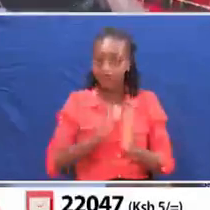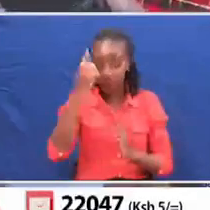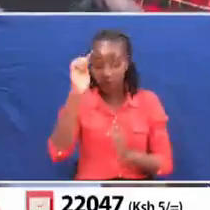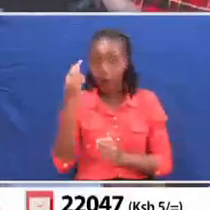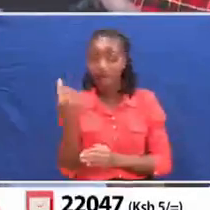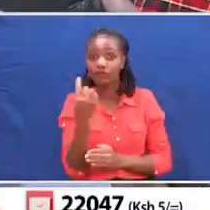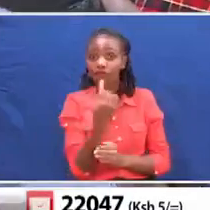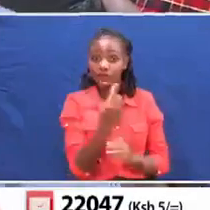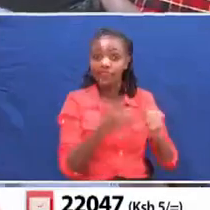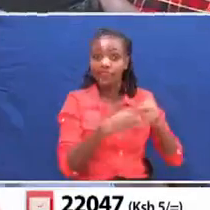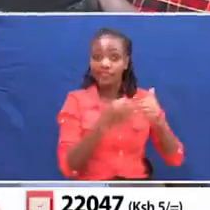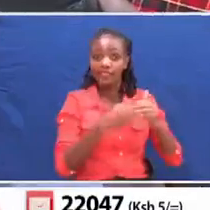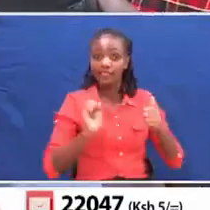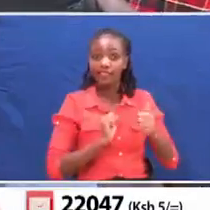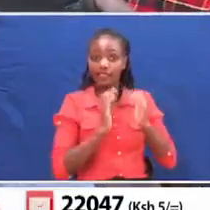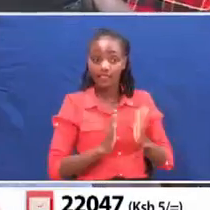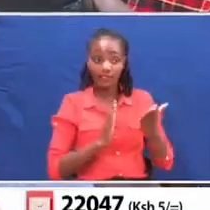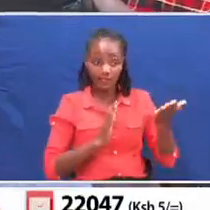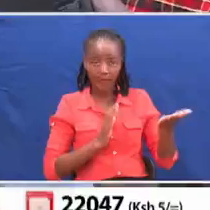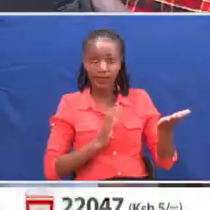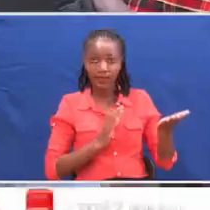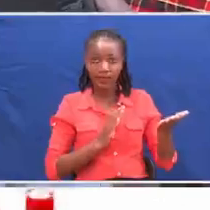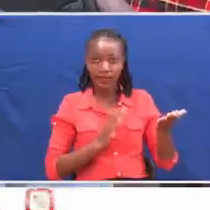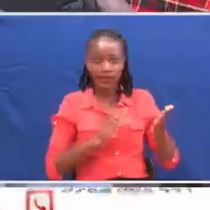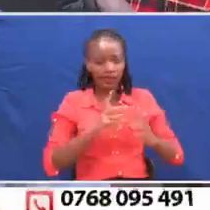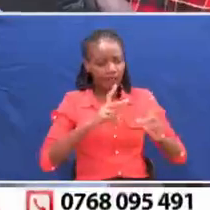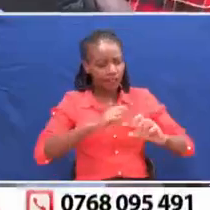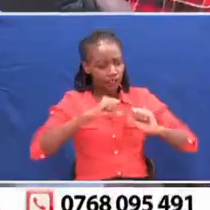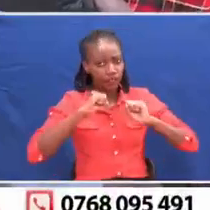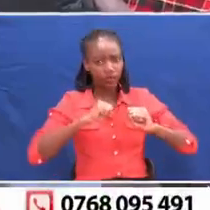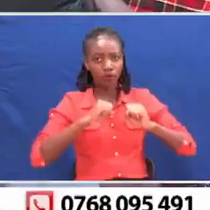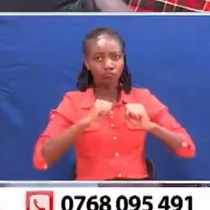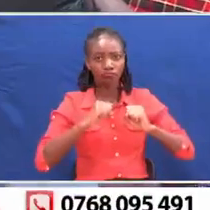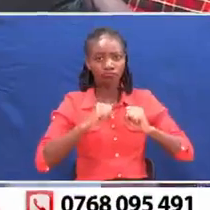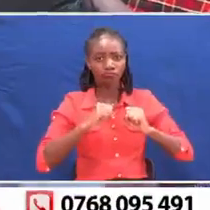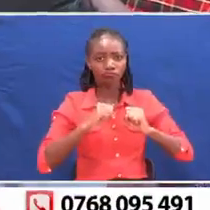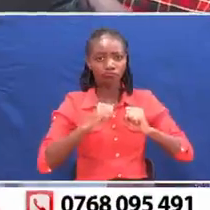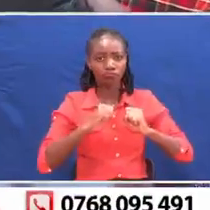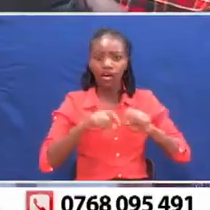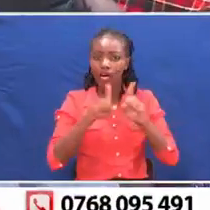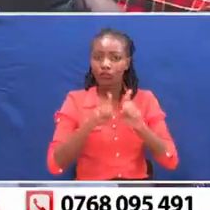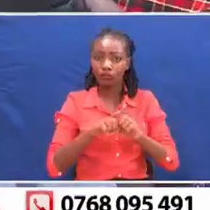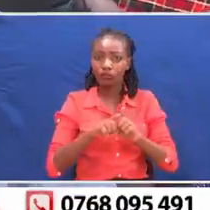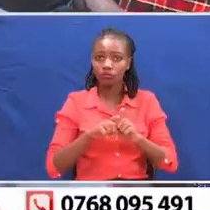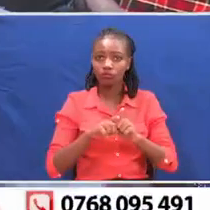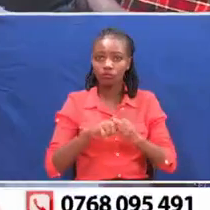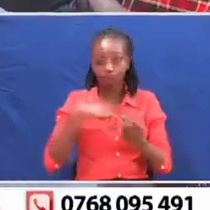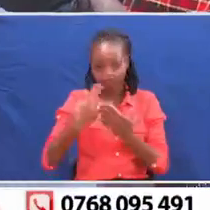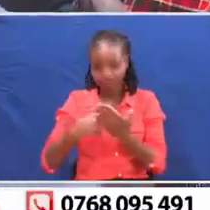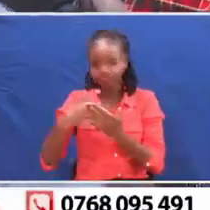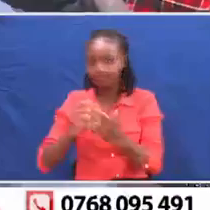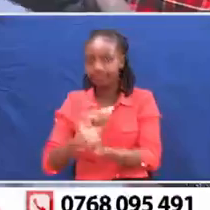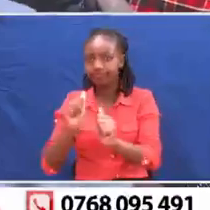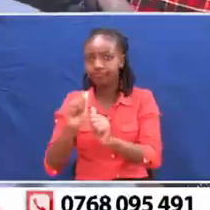the 68 of us in Senate. A very articulate, very humorous, and very firm debater. Kabaka would